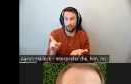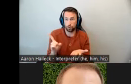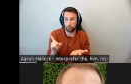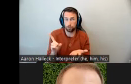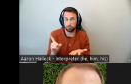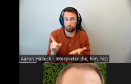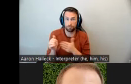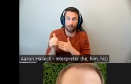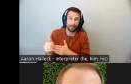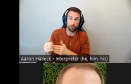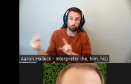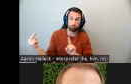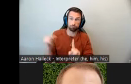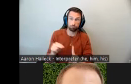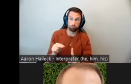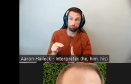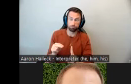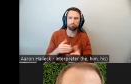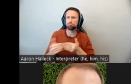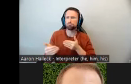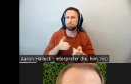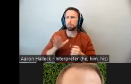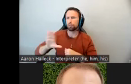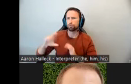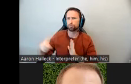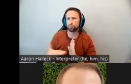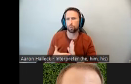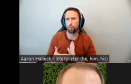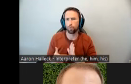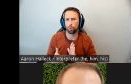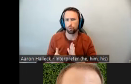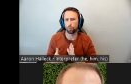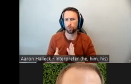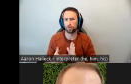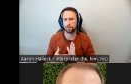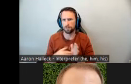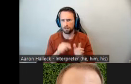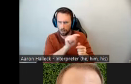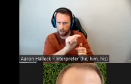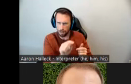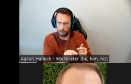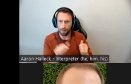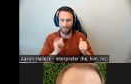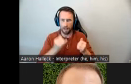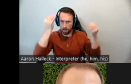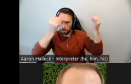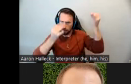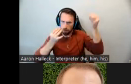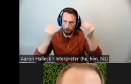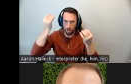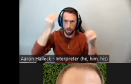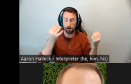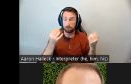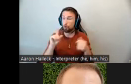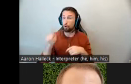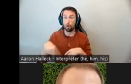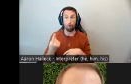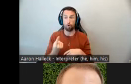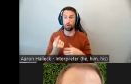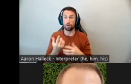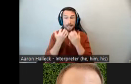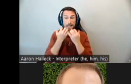perspective was, regardless of what that position was in the university. That's what they were thinking about. And all they really care